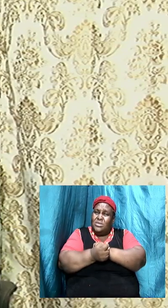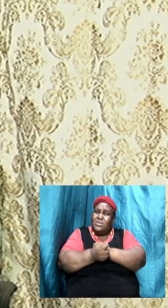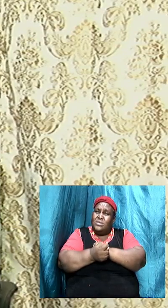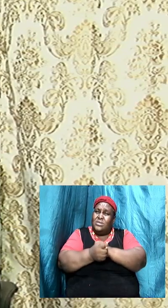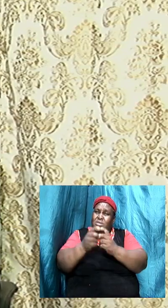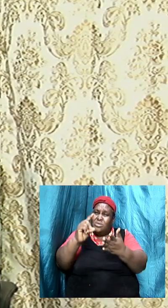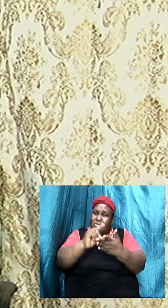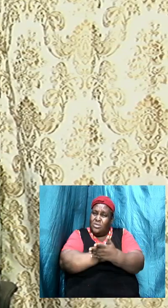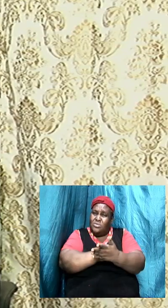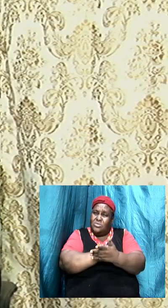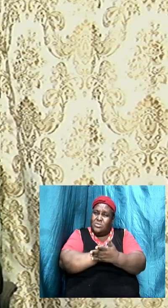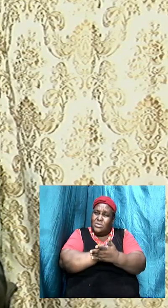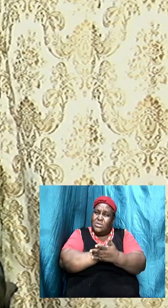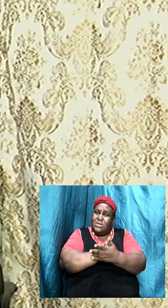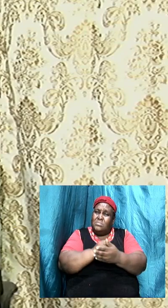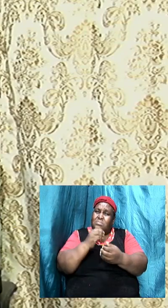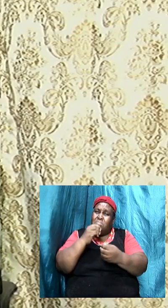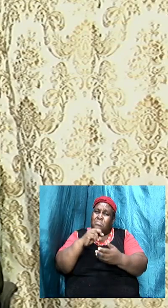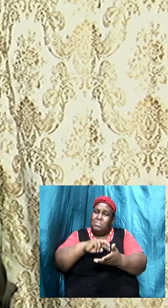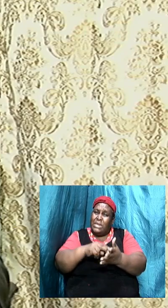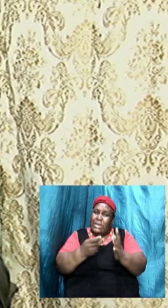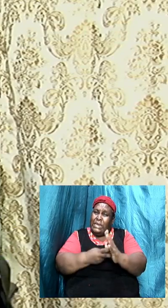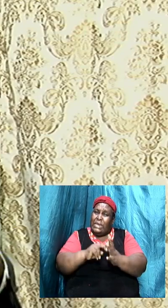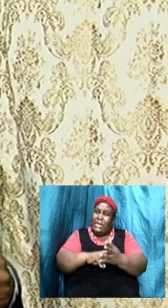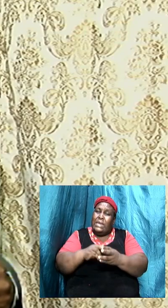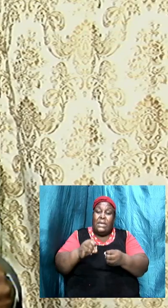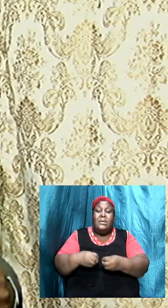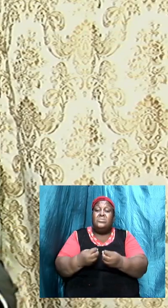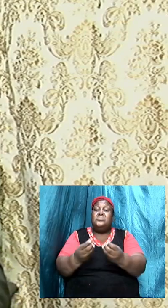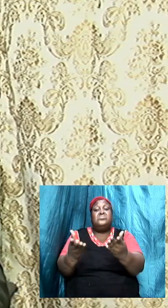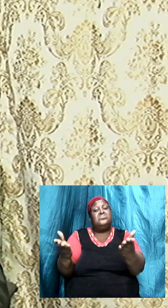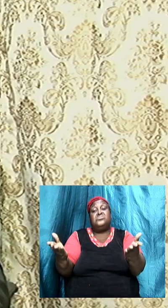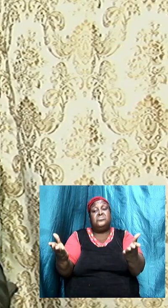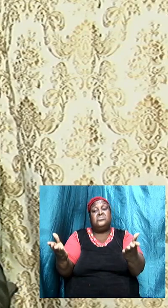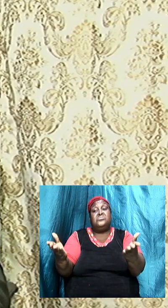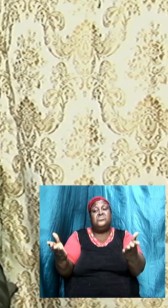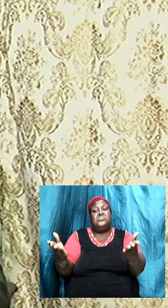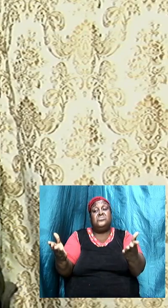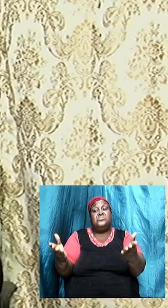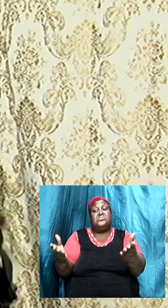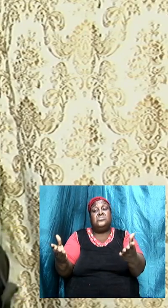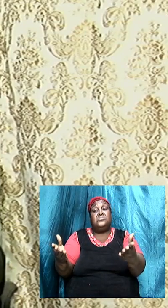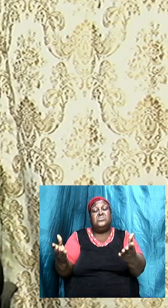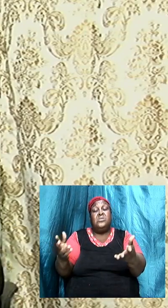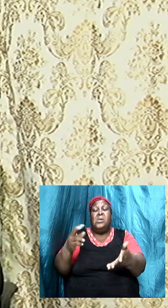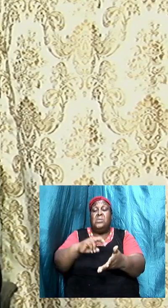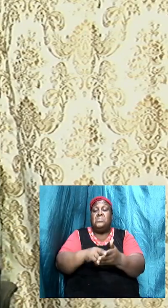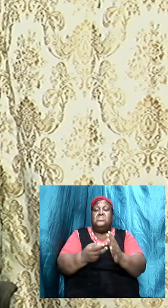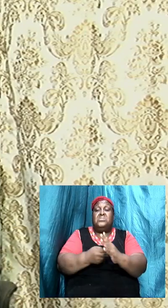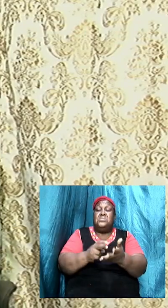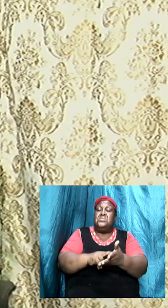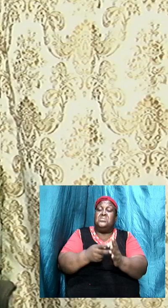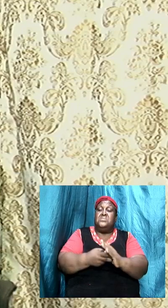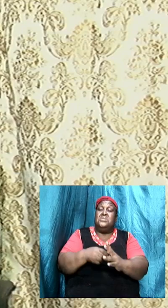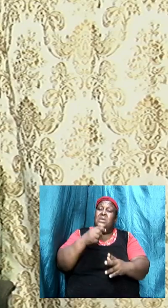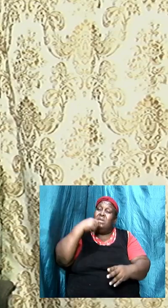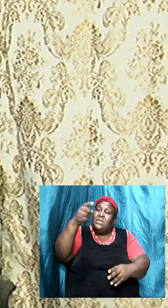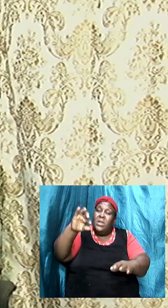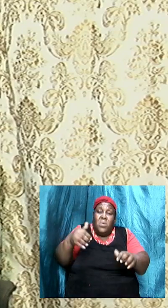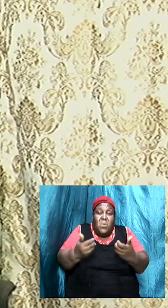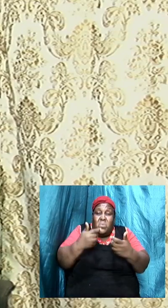instructions, especially as it applies to lifestyle application. In other words, doctrine